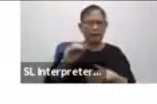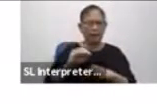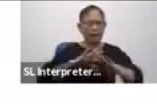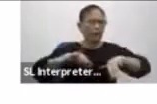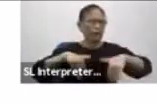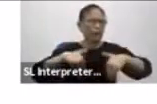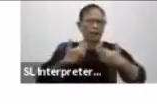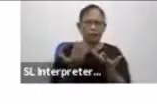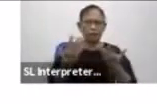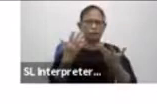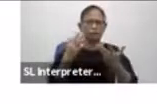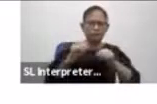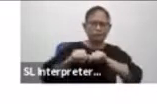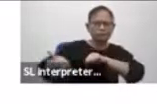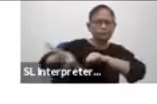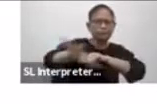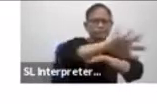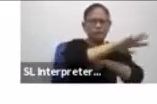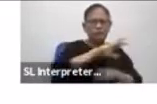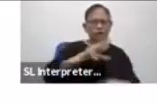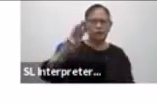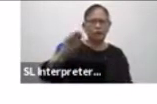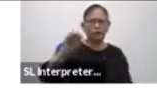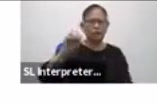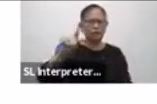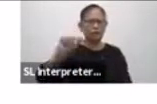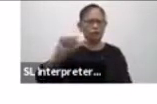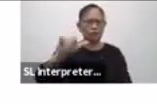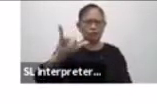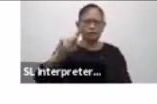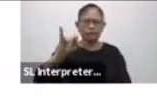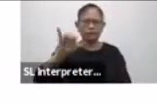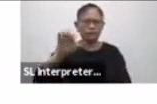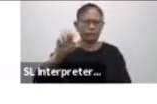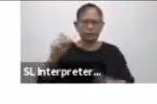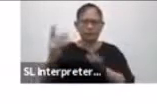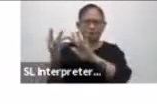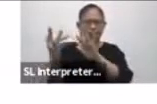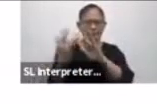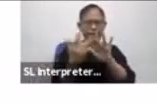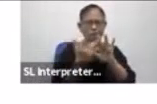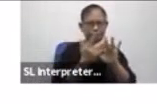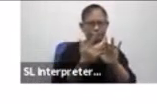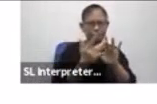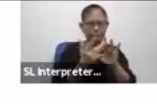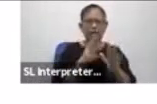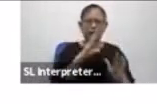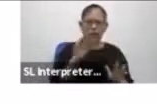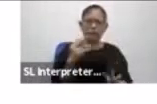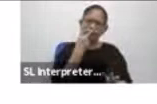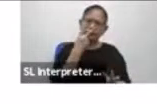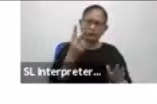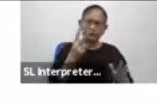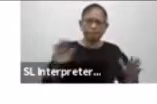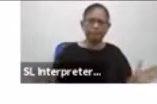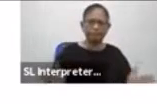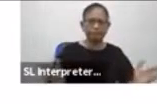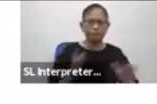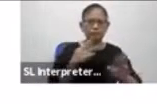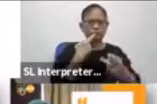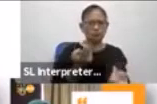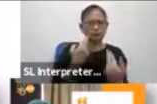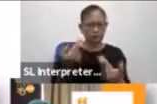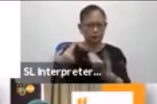of capacity building need to be evaluated, but at the same time, we are encouraged to see these promising practices.